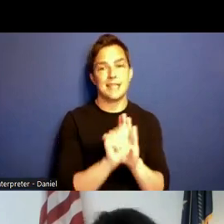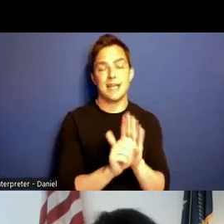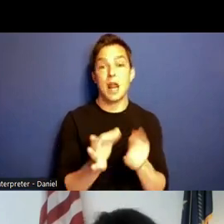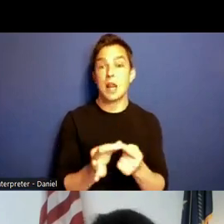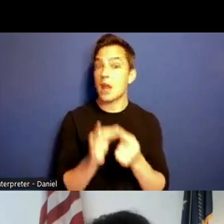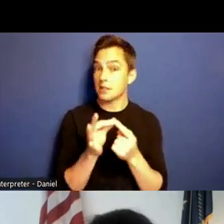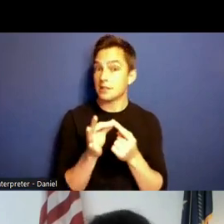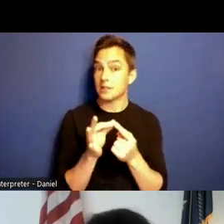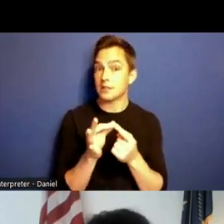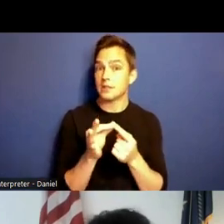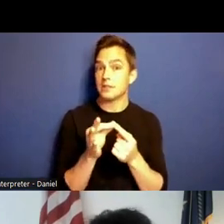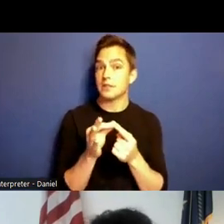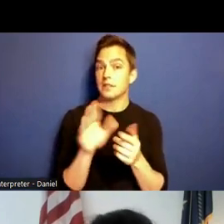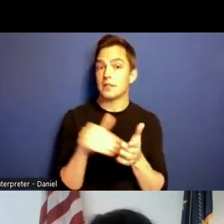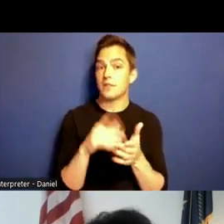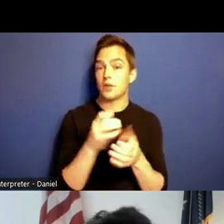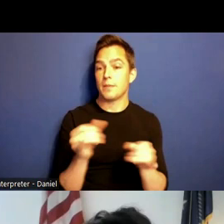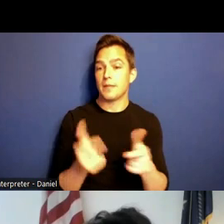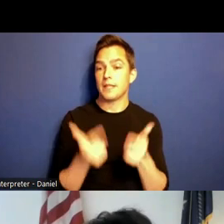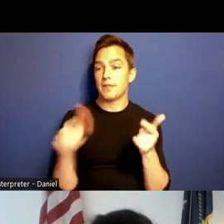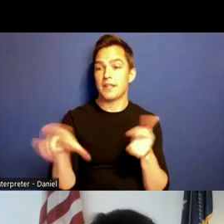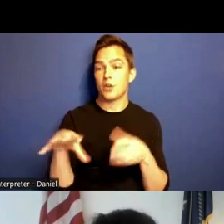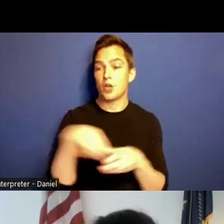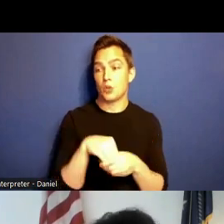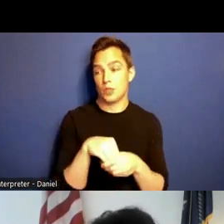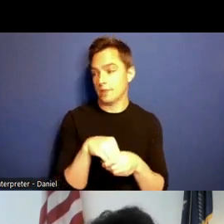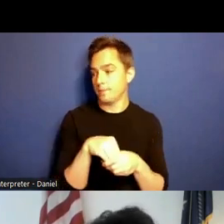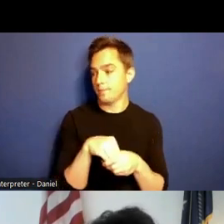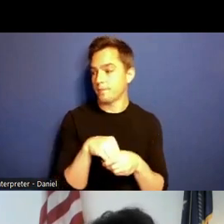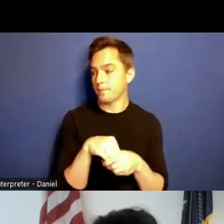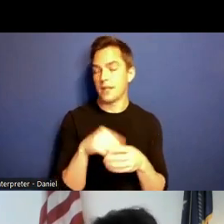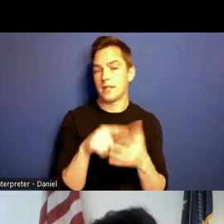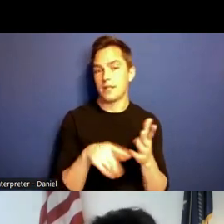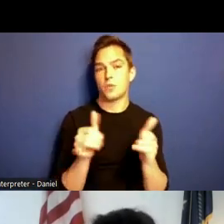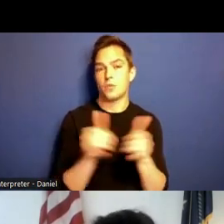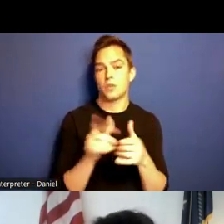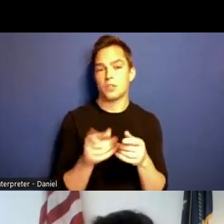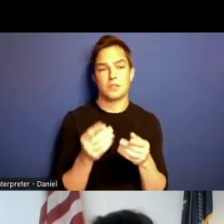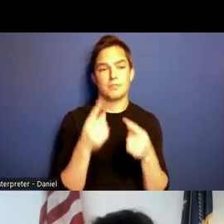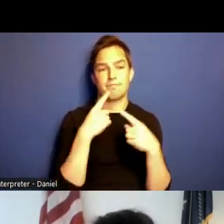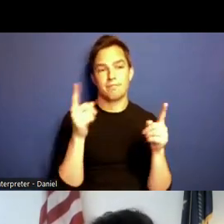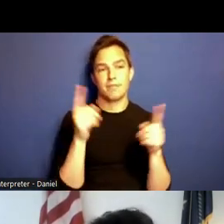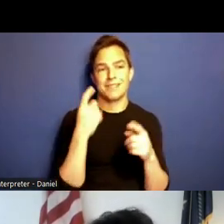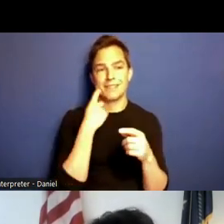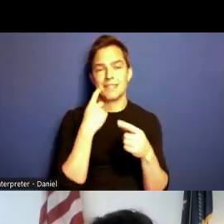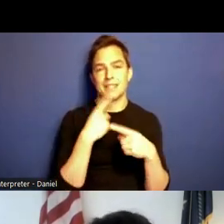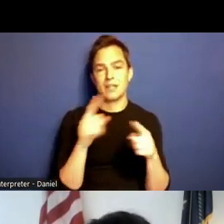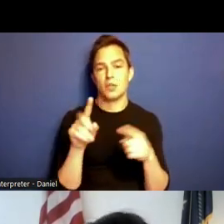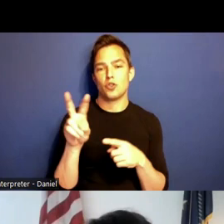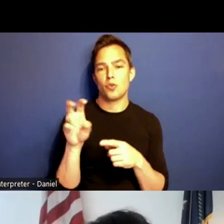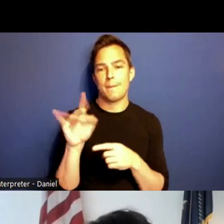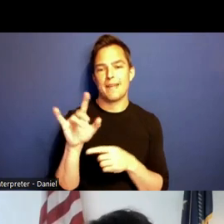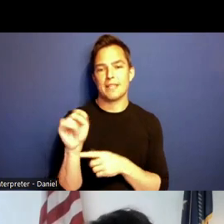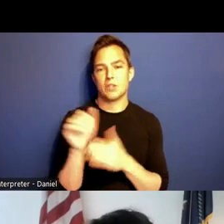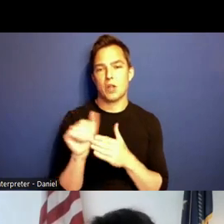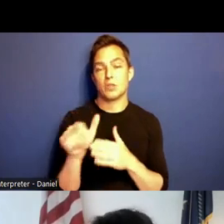unless Centers for Independent Living are included. Those awards were just made. They were announced the other day, $200 million, and